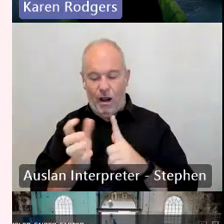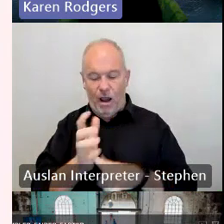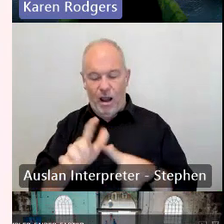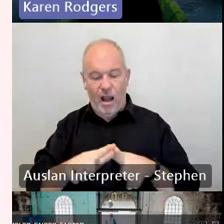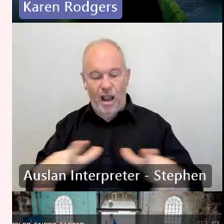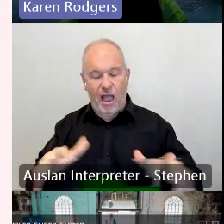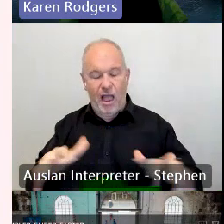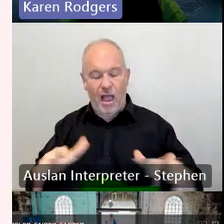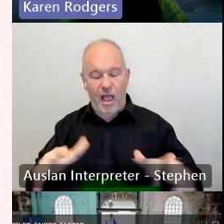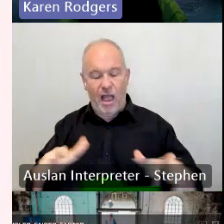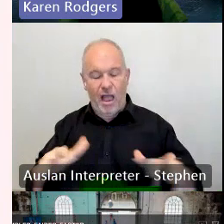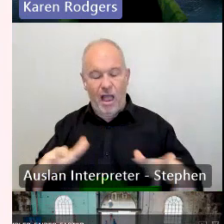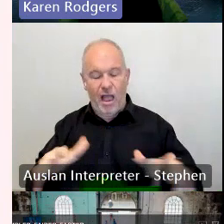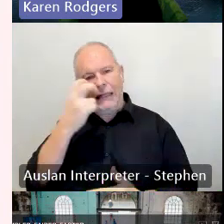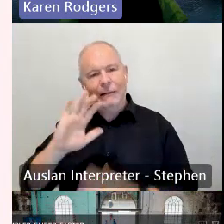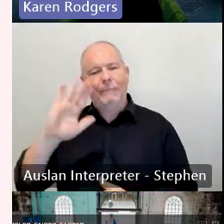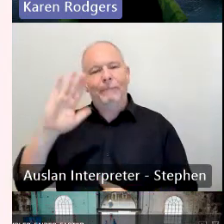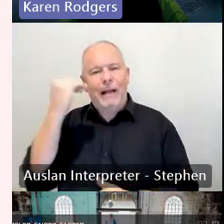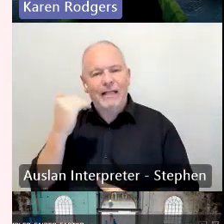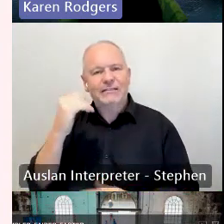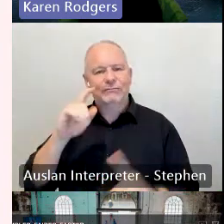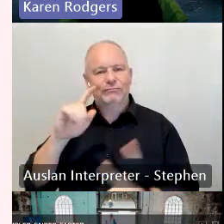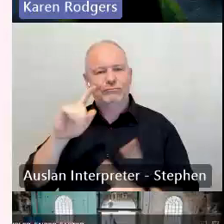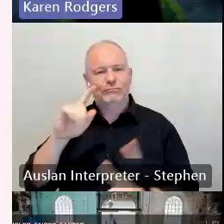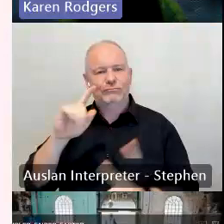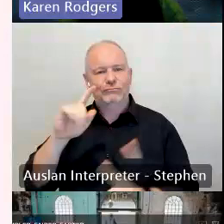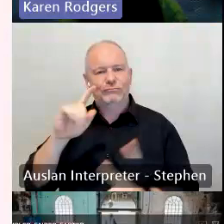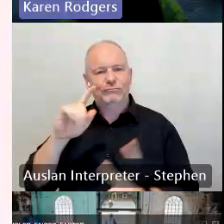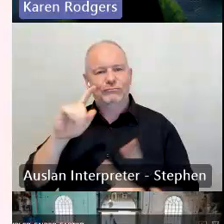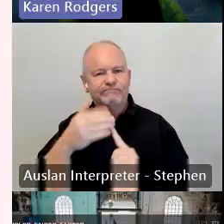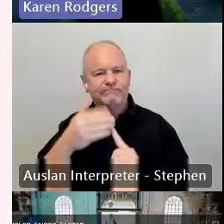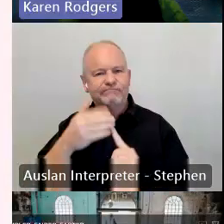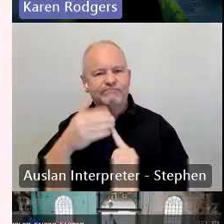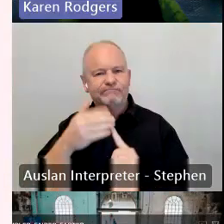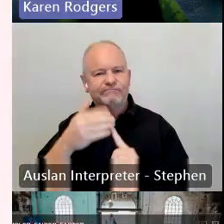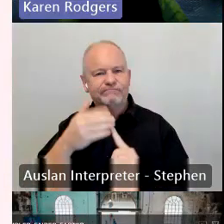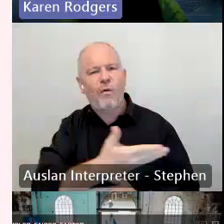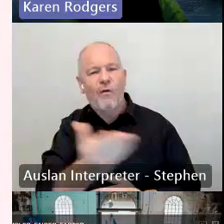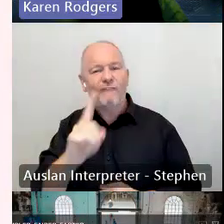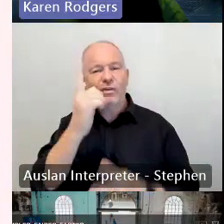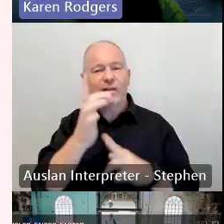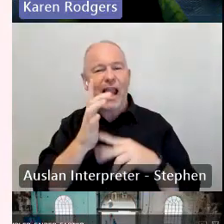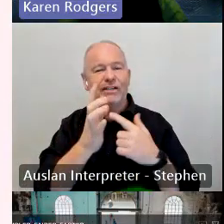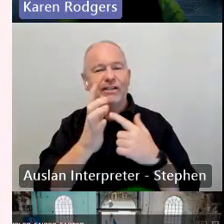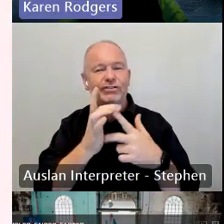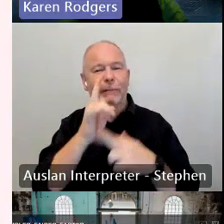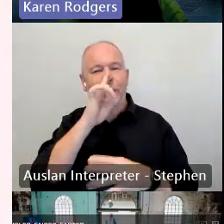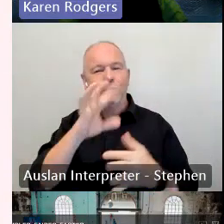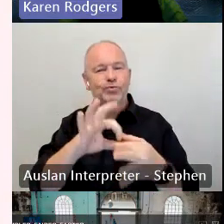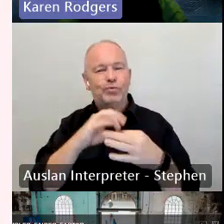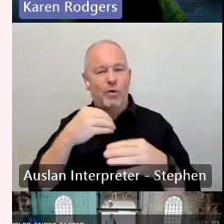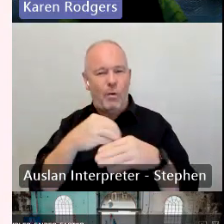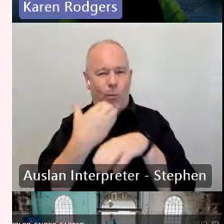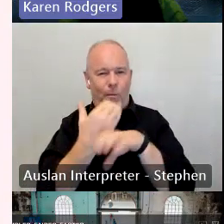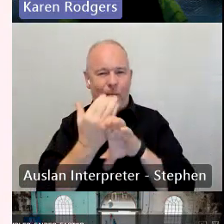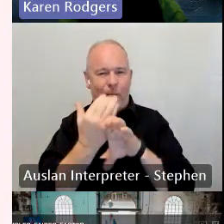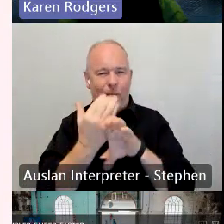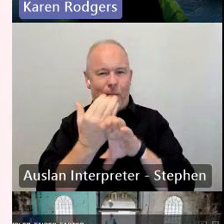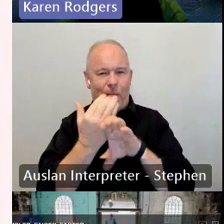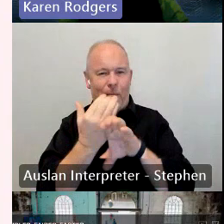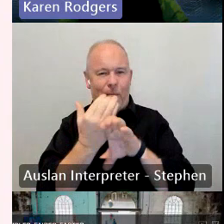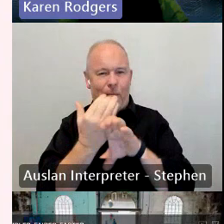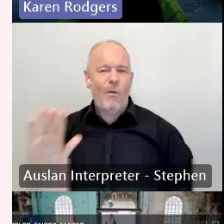respects to elders past and present, and I extend those respects to all the First Nations people joining us on this webinar today and to